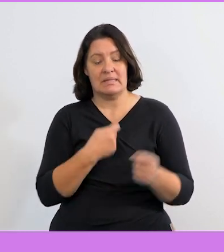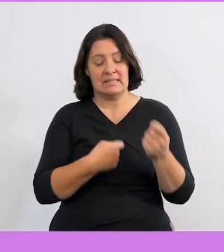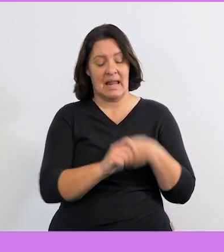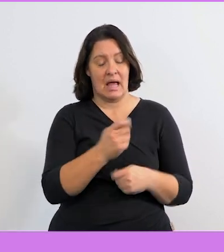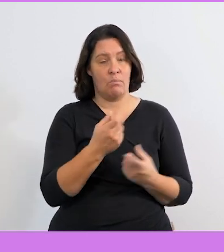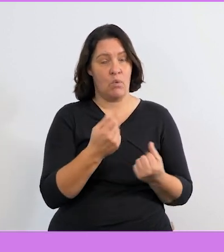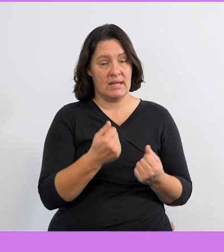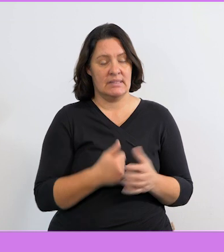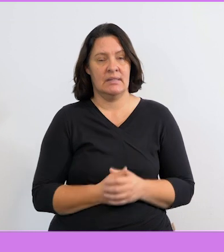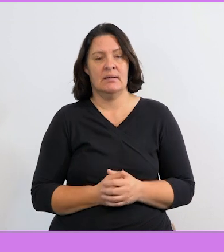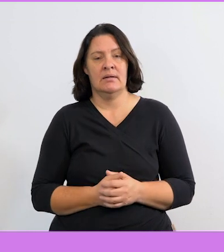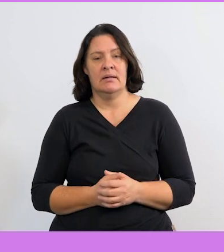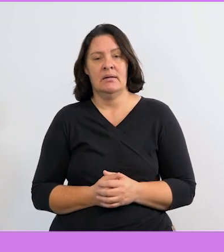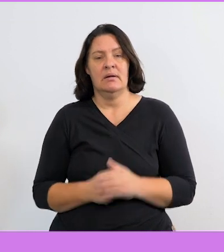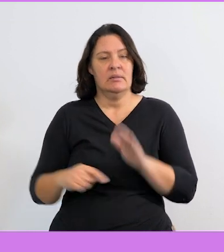selling price